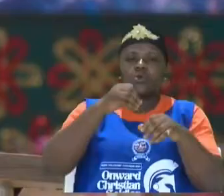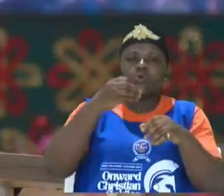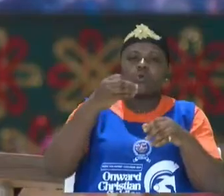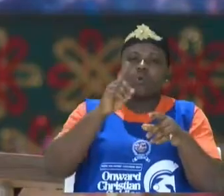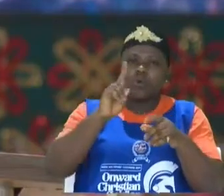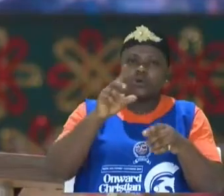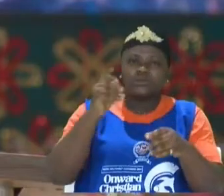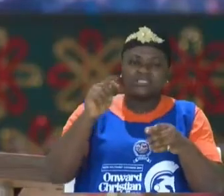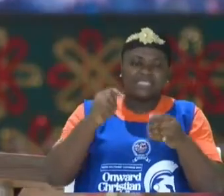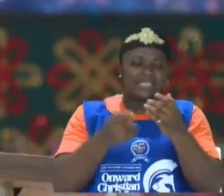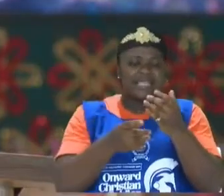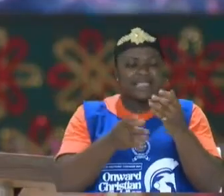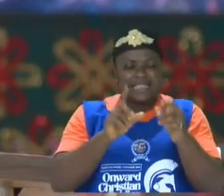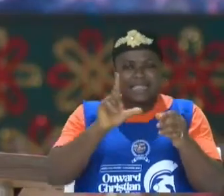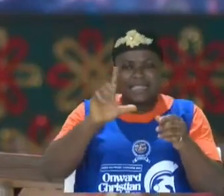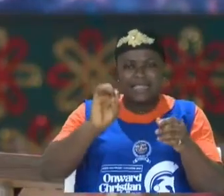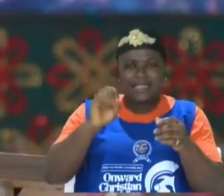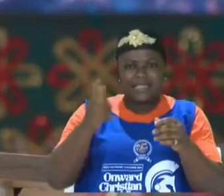stitched.